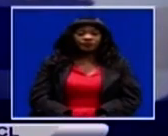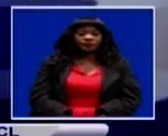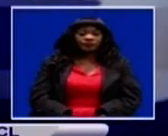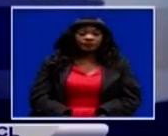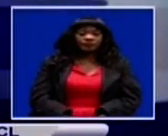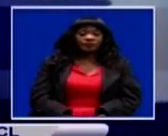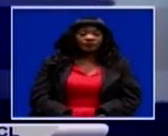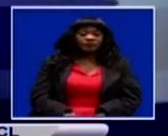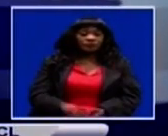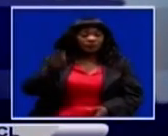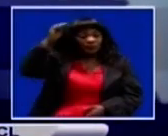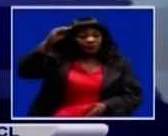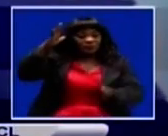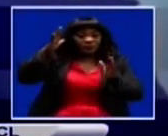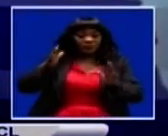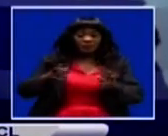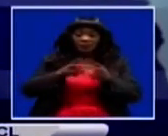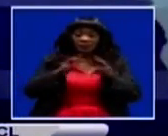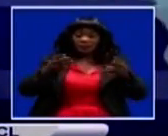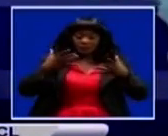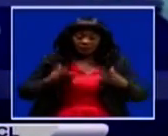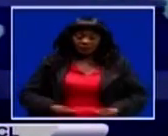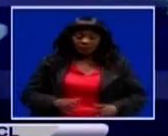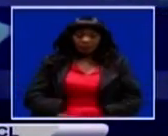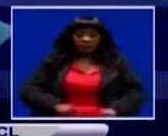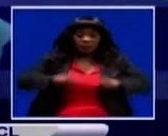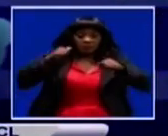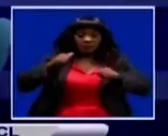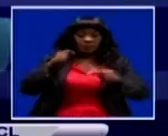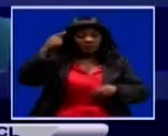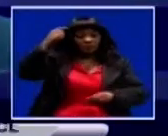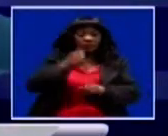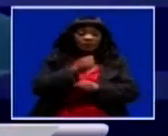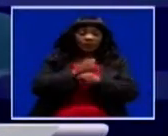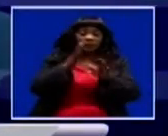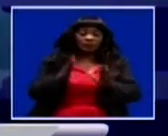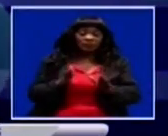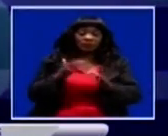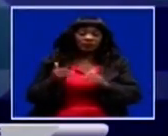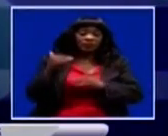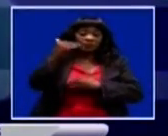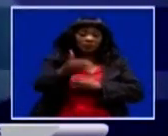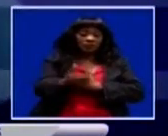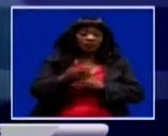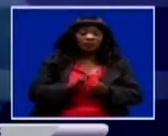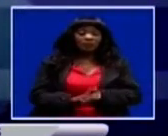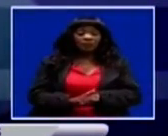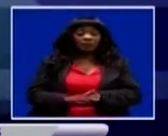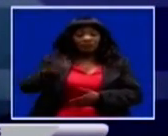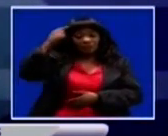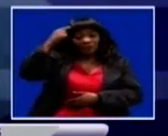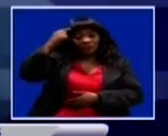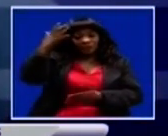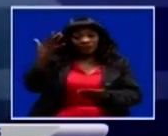Minister Mutotwe Kafwaya is disappointed that senior public officers are in the forefront of abusing government vehicles.